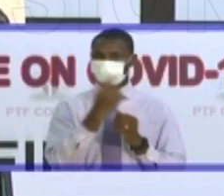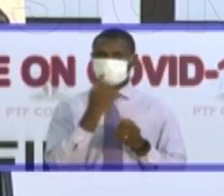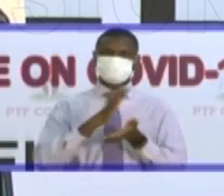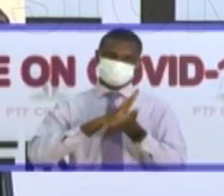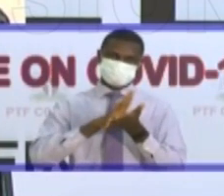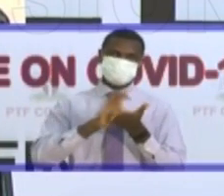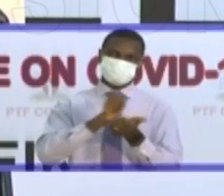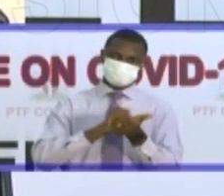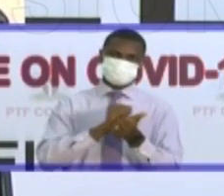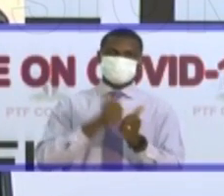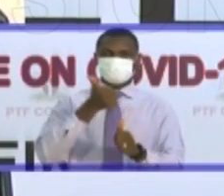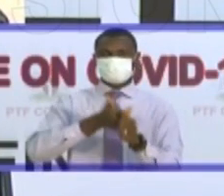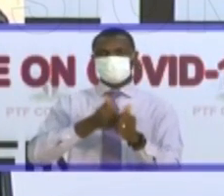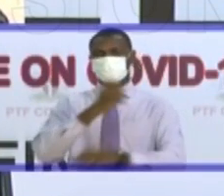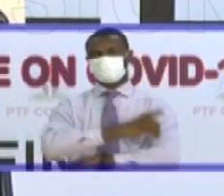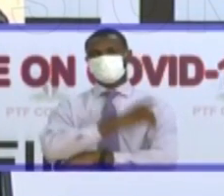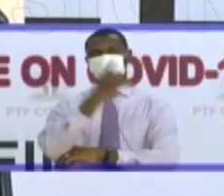every day.